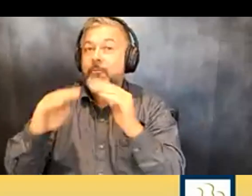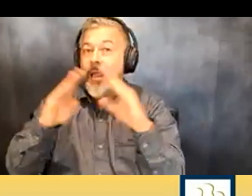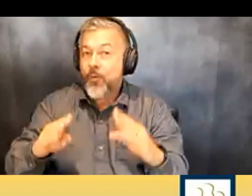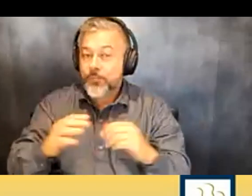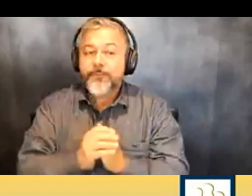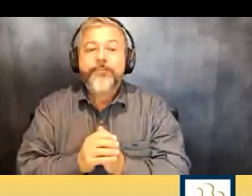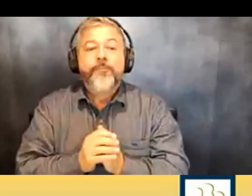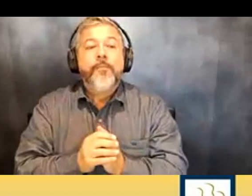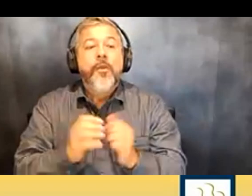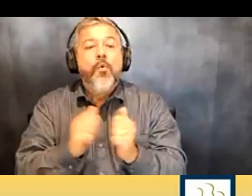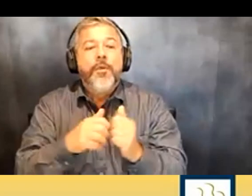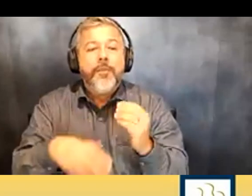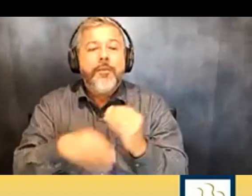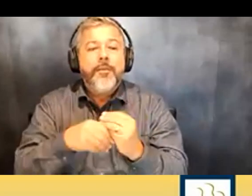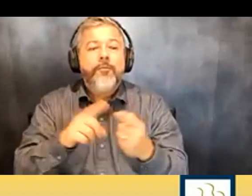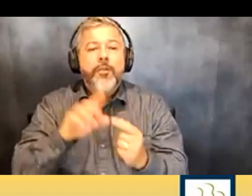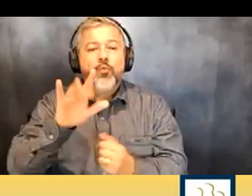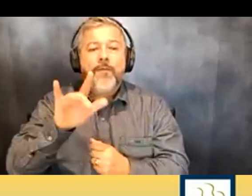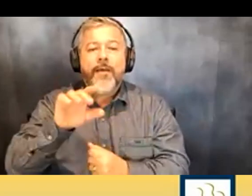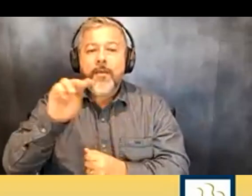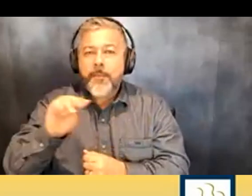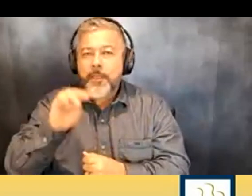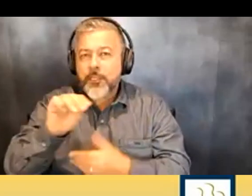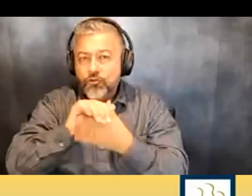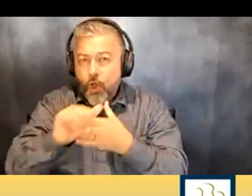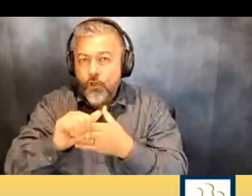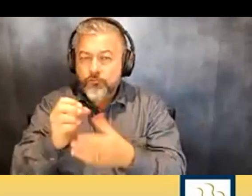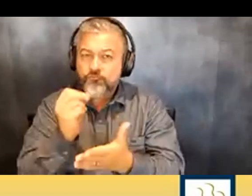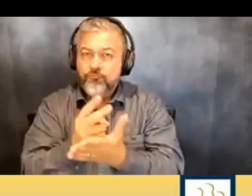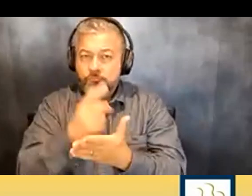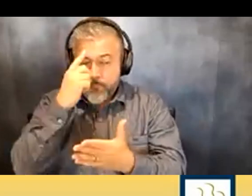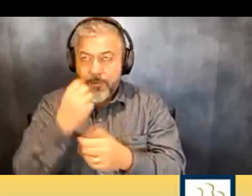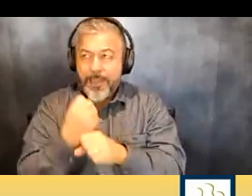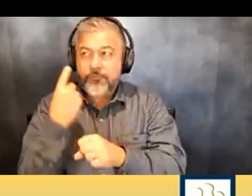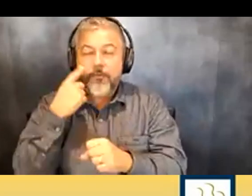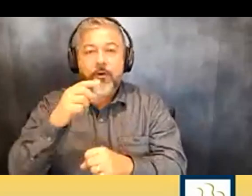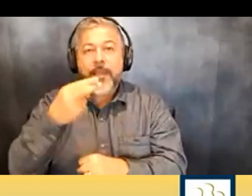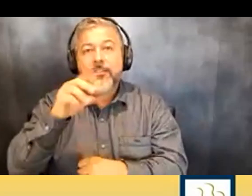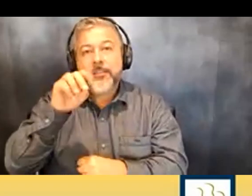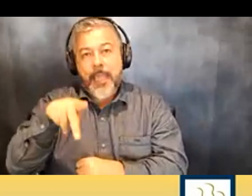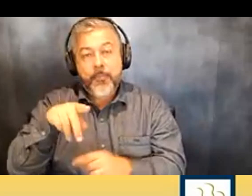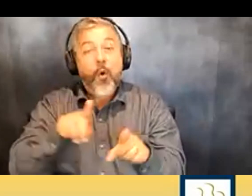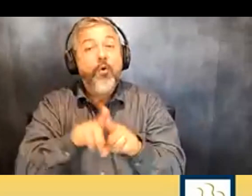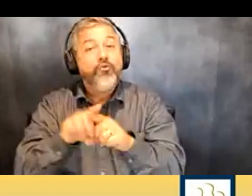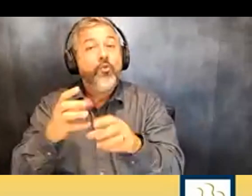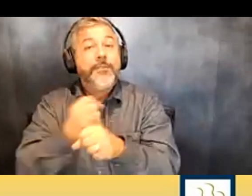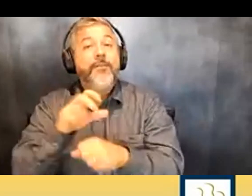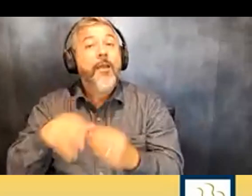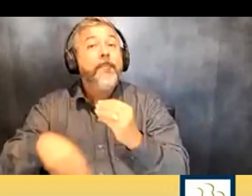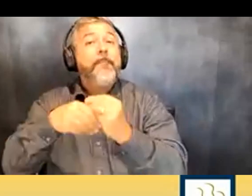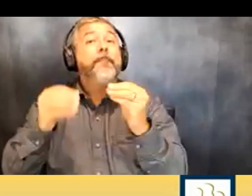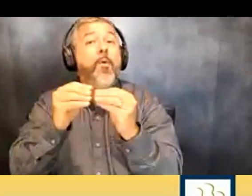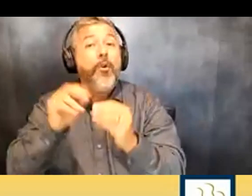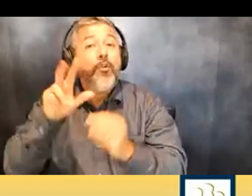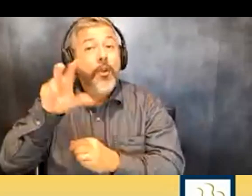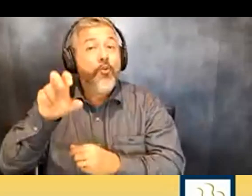ongoing $25 million that was appropriated last year for HDAP, it also received an additional $300 million over